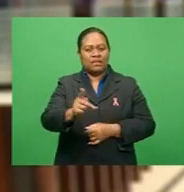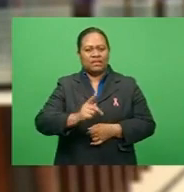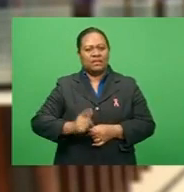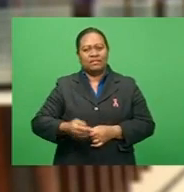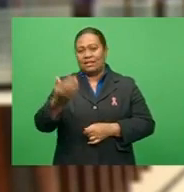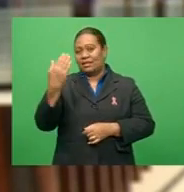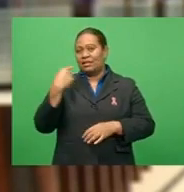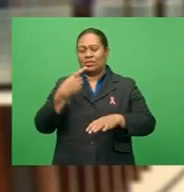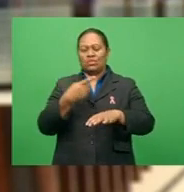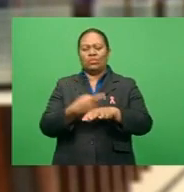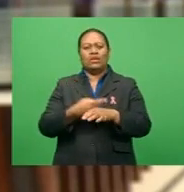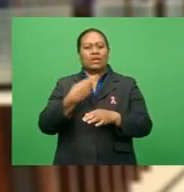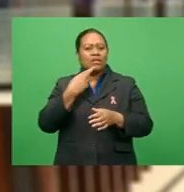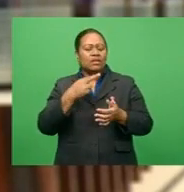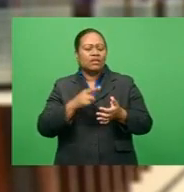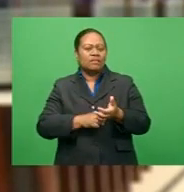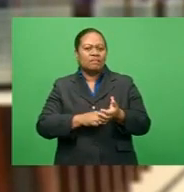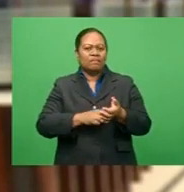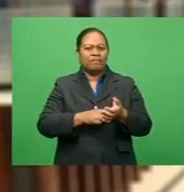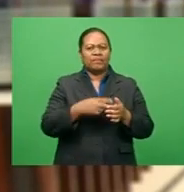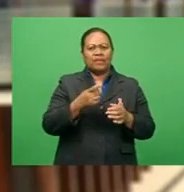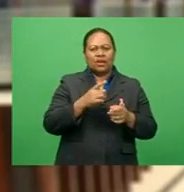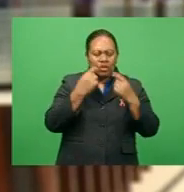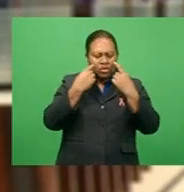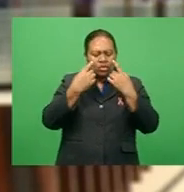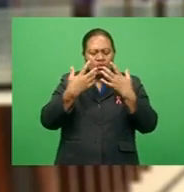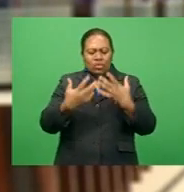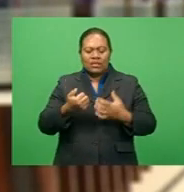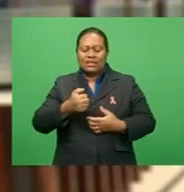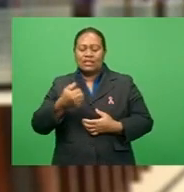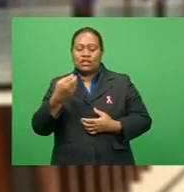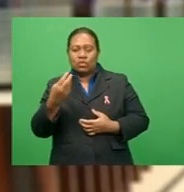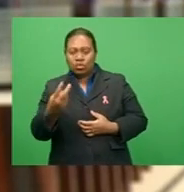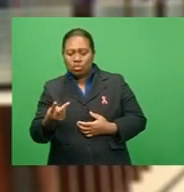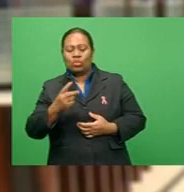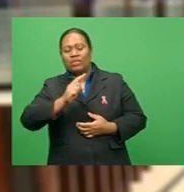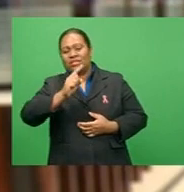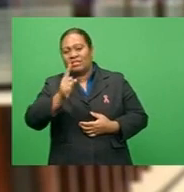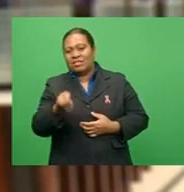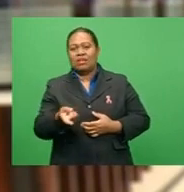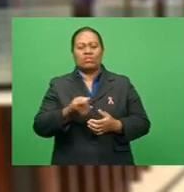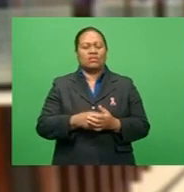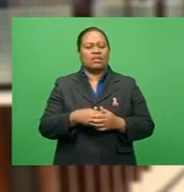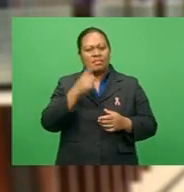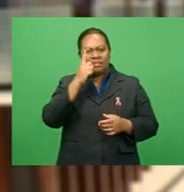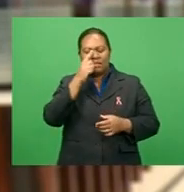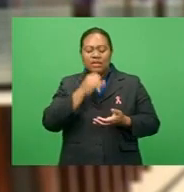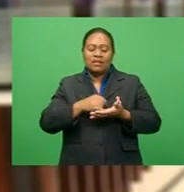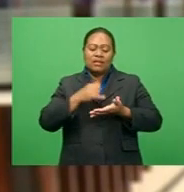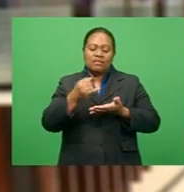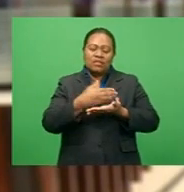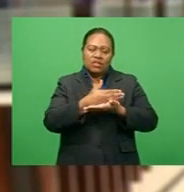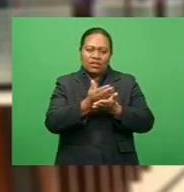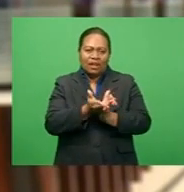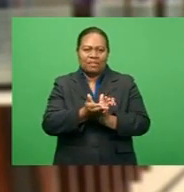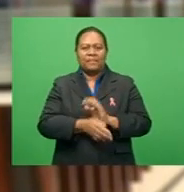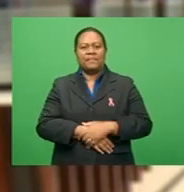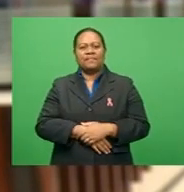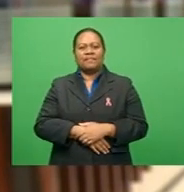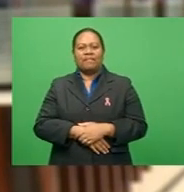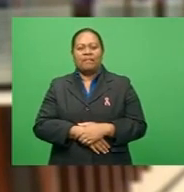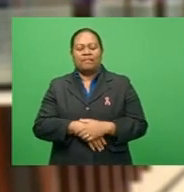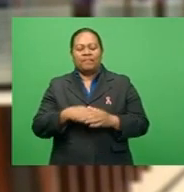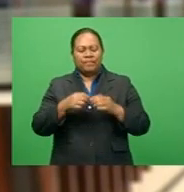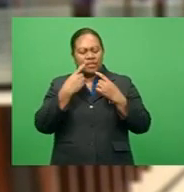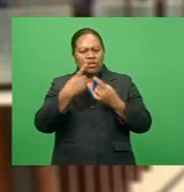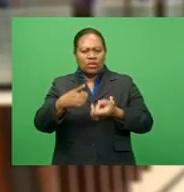last week recorded 20 transactions with around 62,000 shares traded, valued at over $60,000. 4 listed